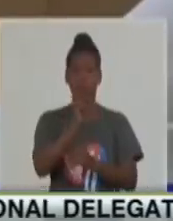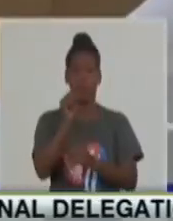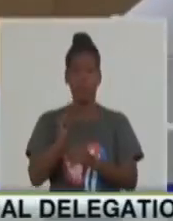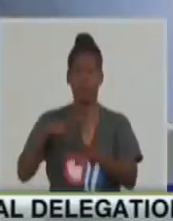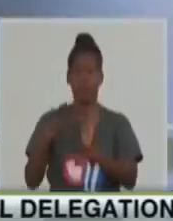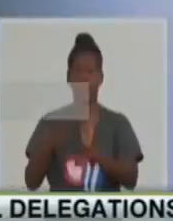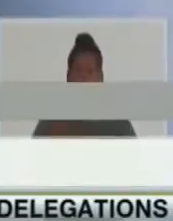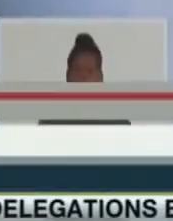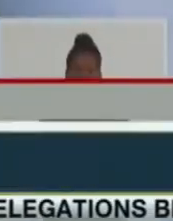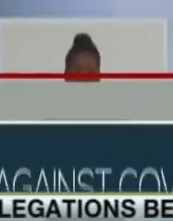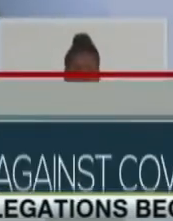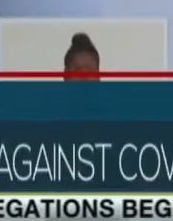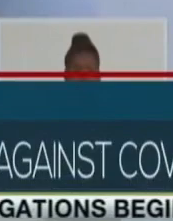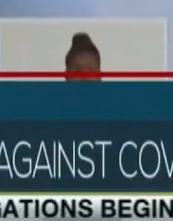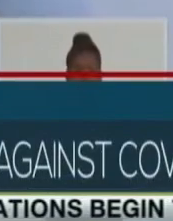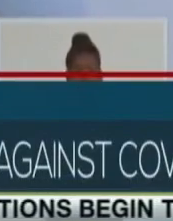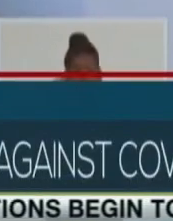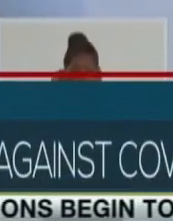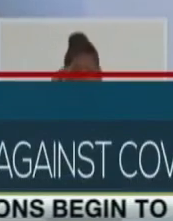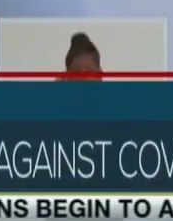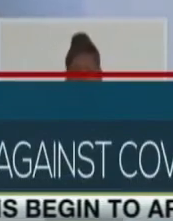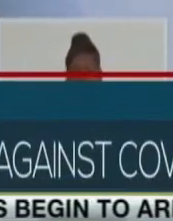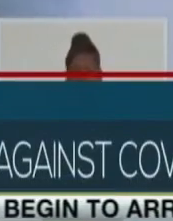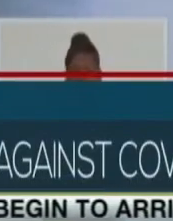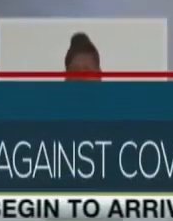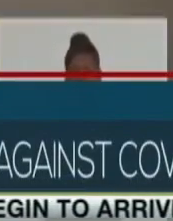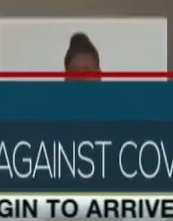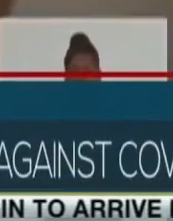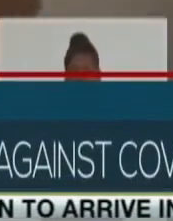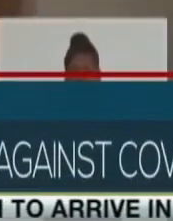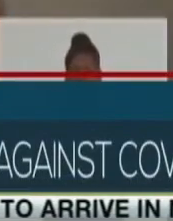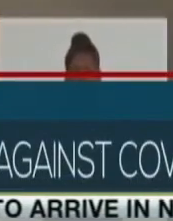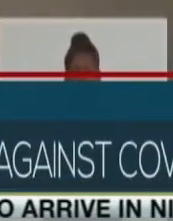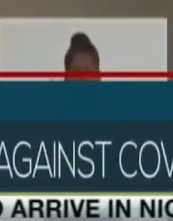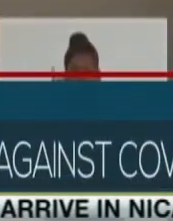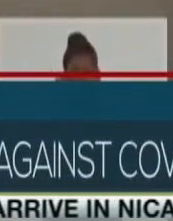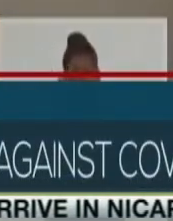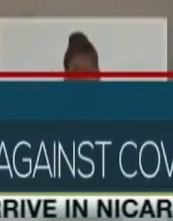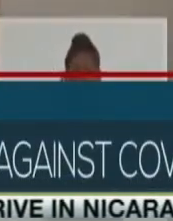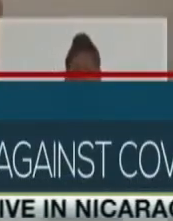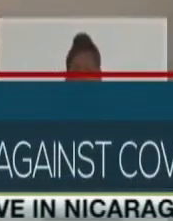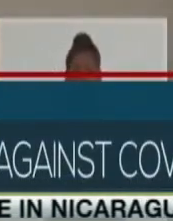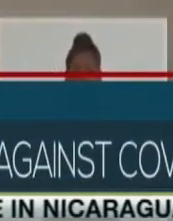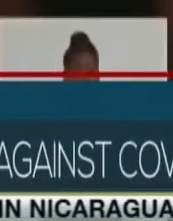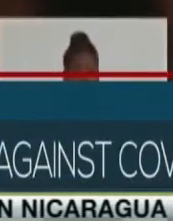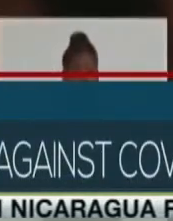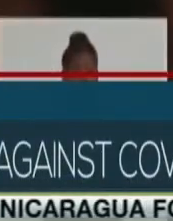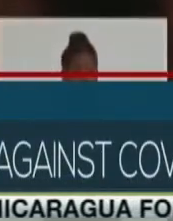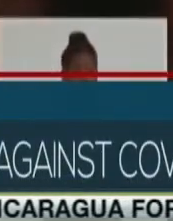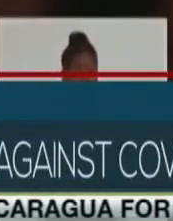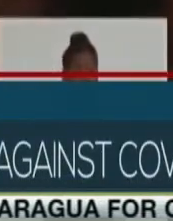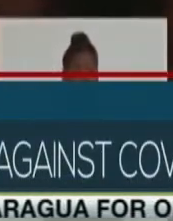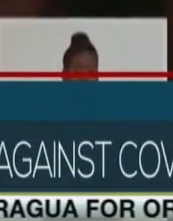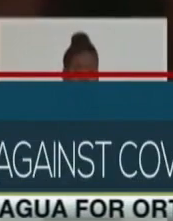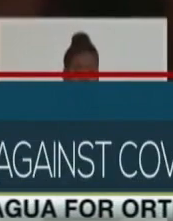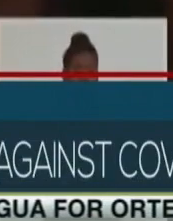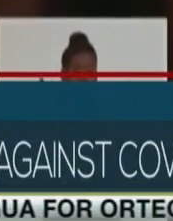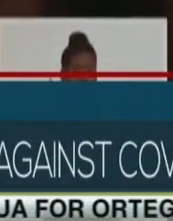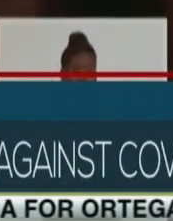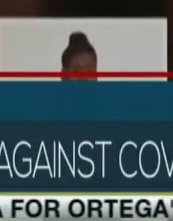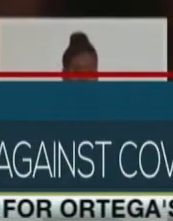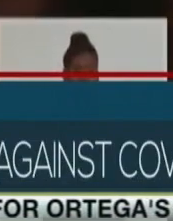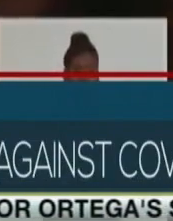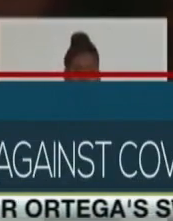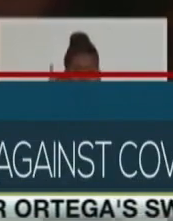health ministry reported that more than 31 million of the country's domestically produced Soberana 02, Soberana Plus and Abdala shots have been administered to date, as the